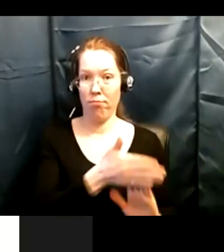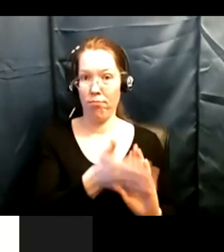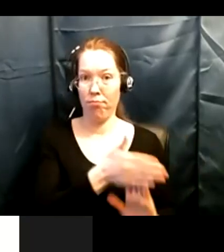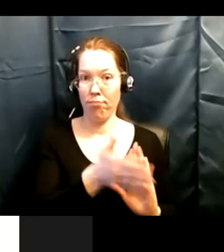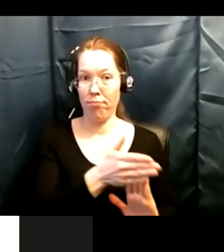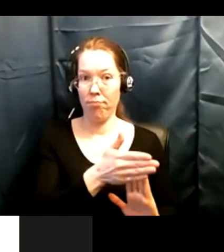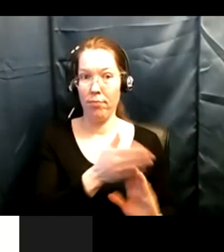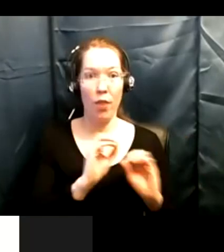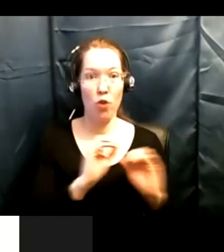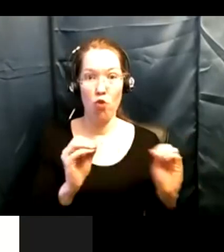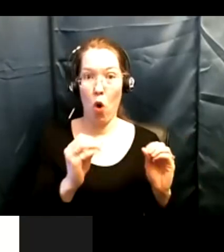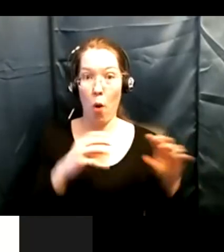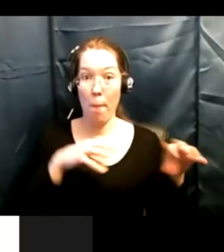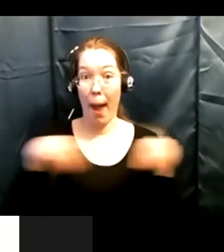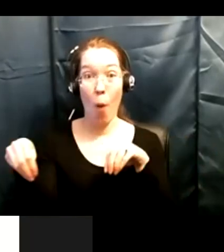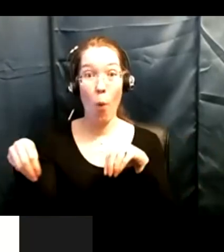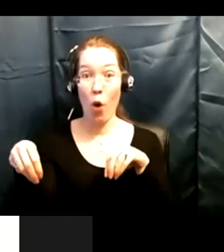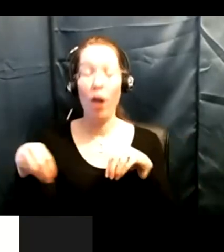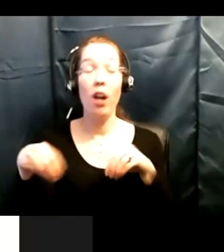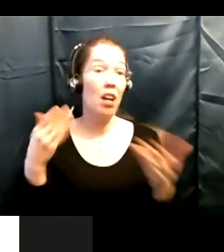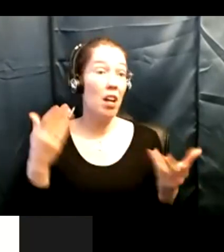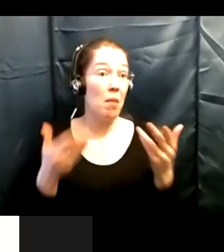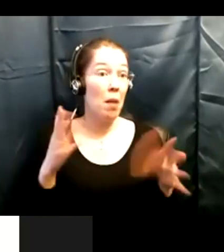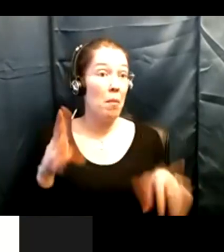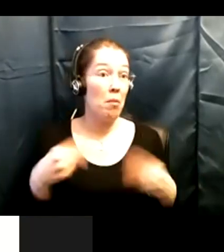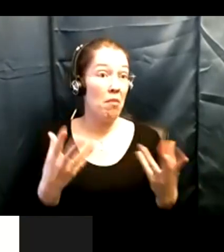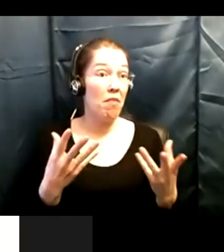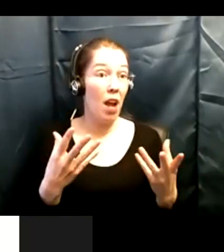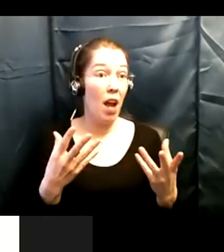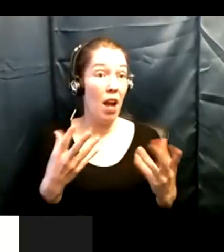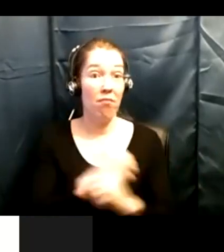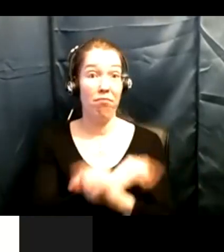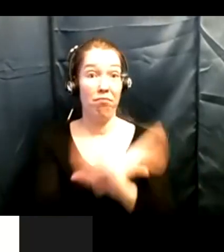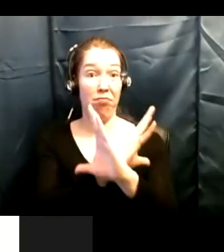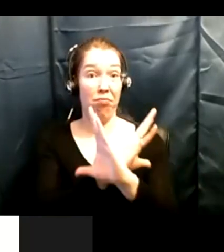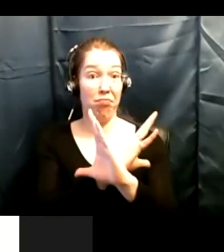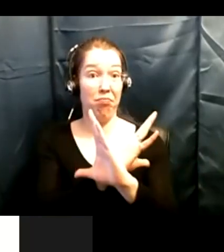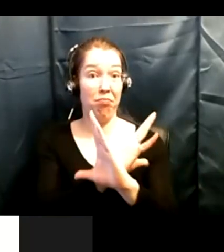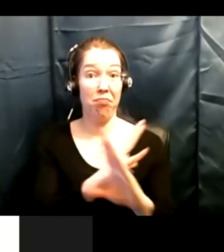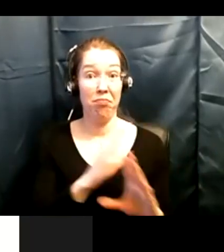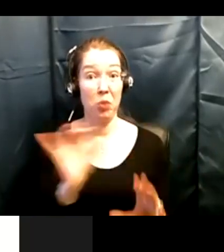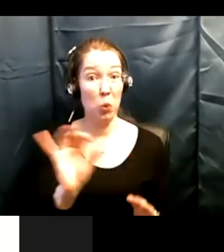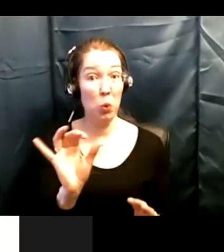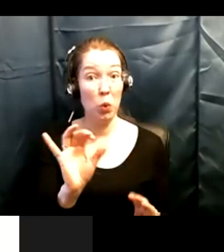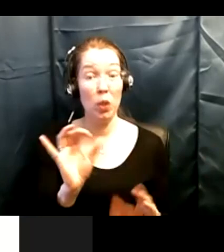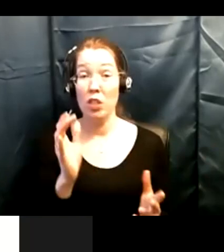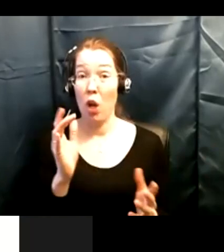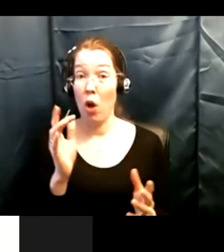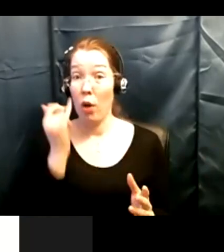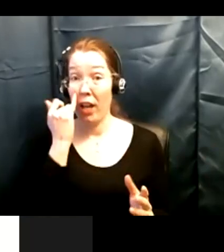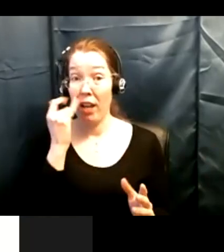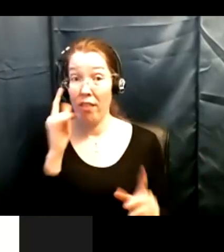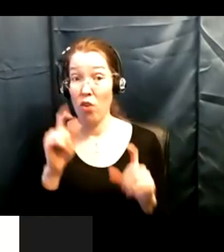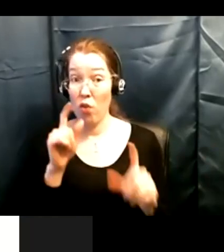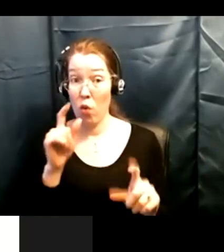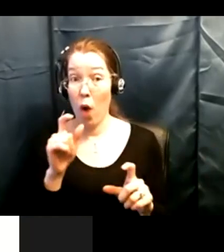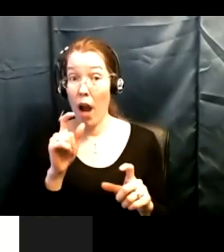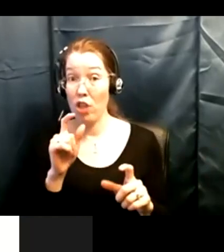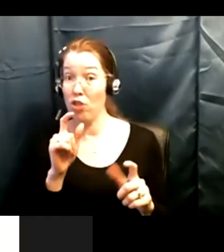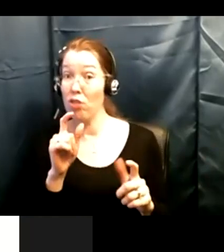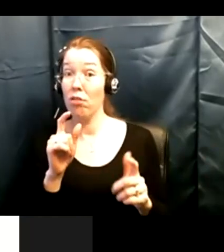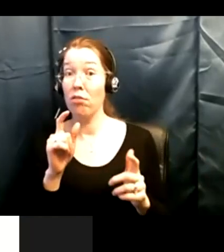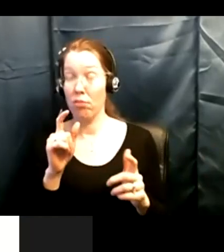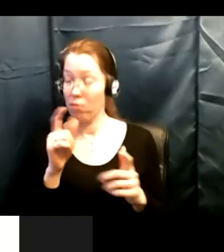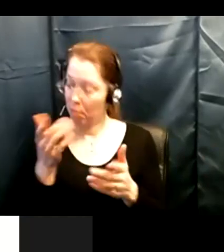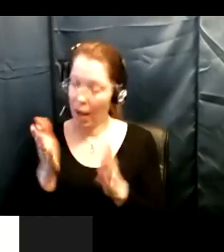there's no power and even potentially provide two-way video. So if that's a question that you have, what you want to do is ask your